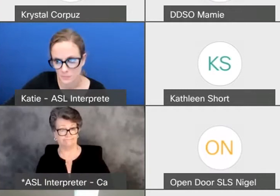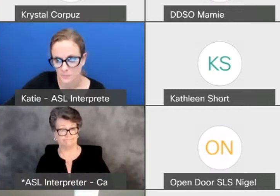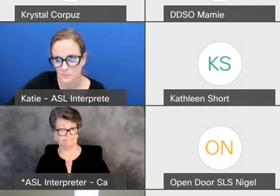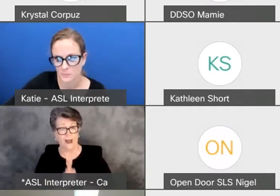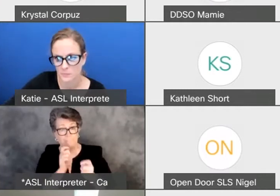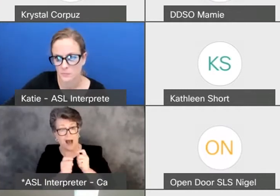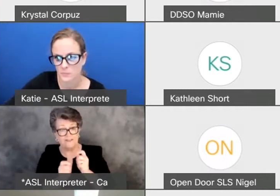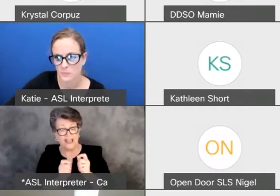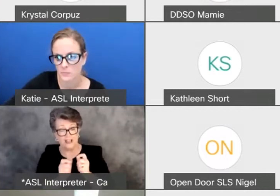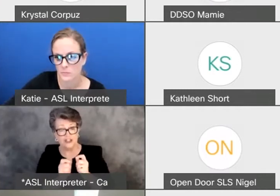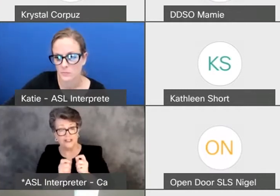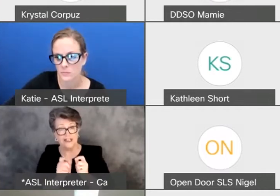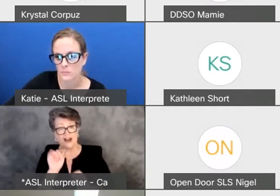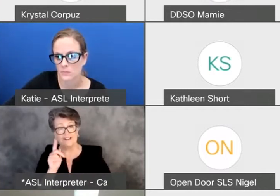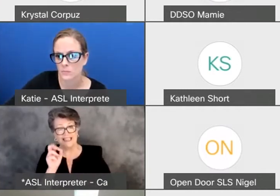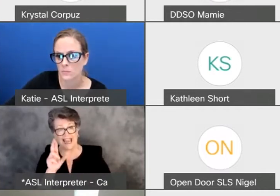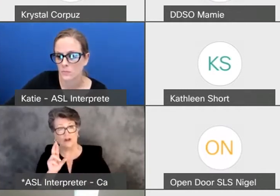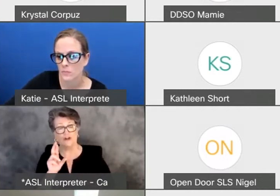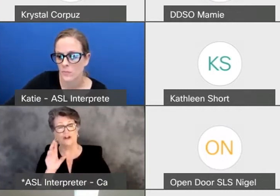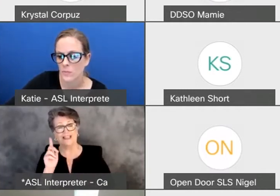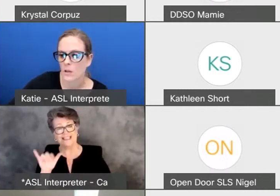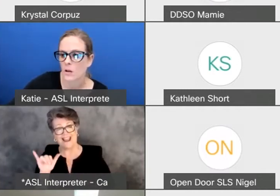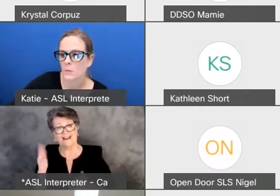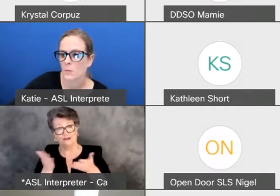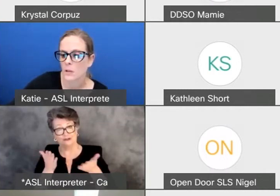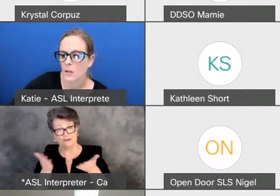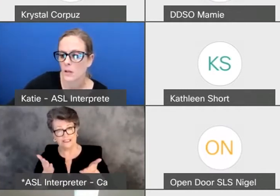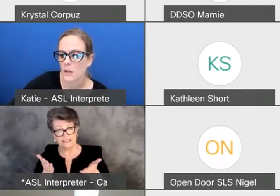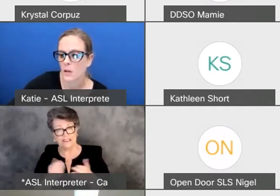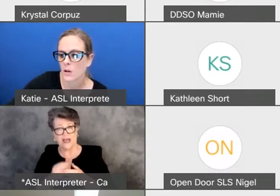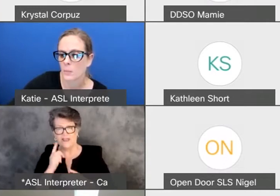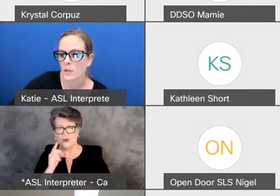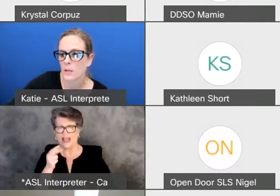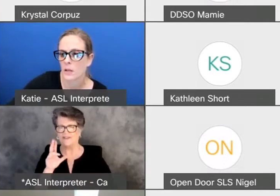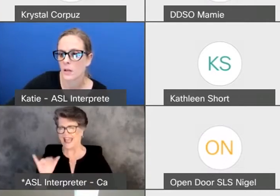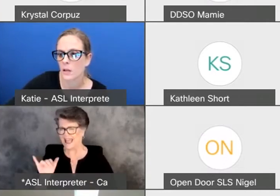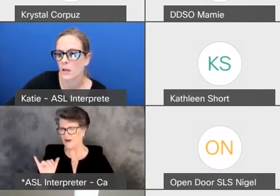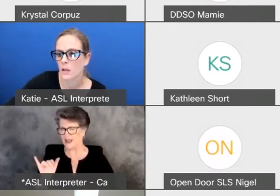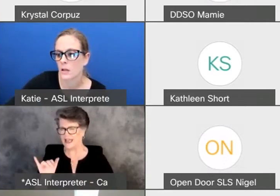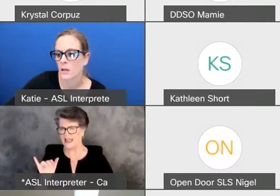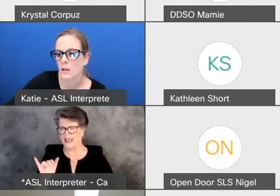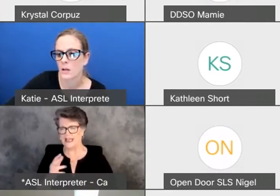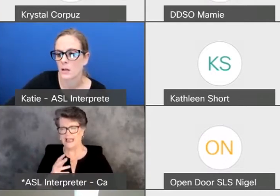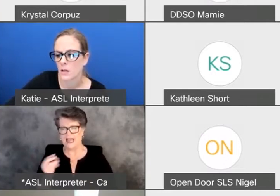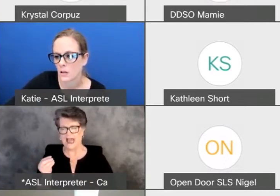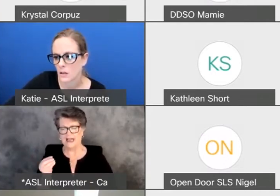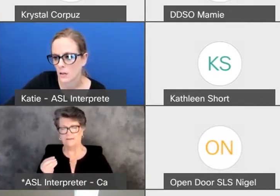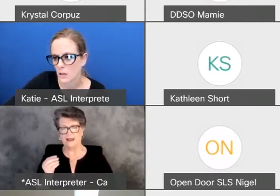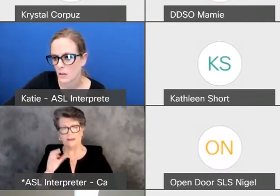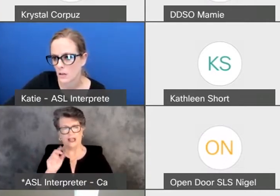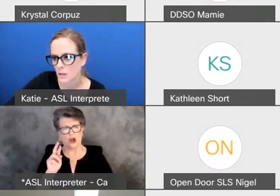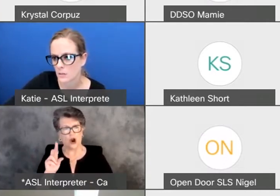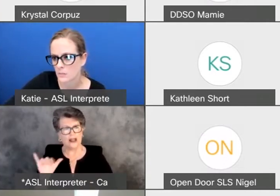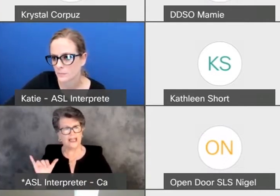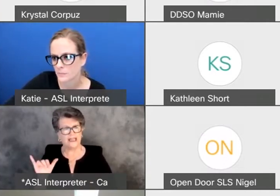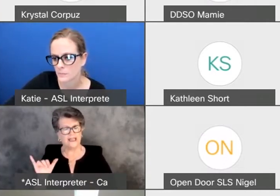Modification of tailored day services. I think we've got Gary, and I don't know if maybe Carly and